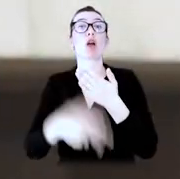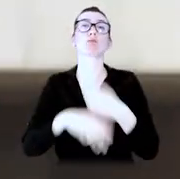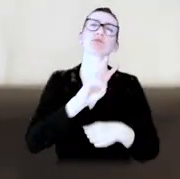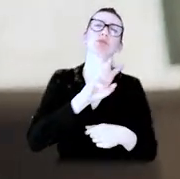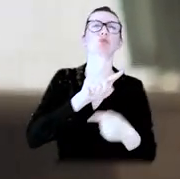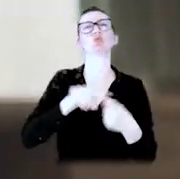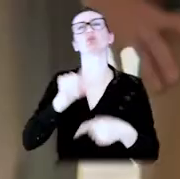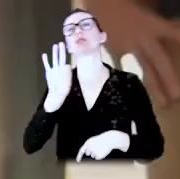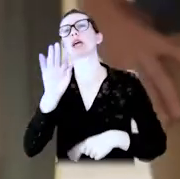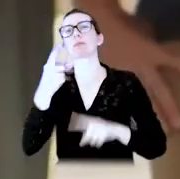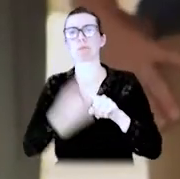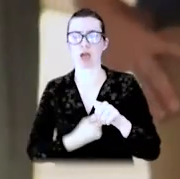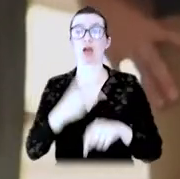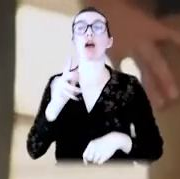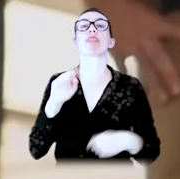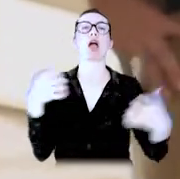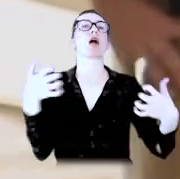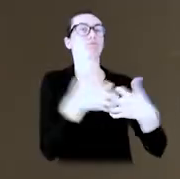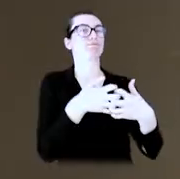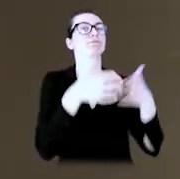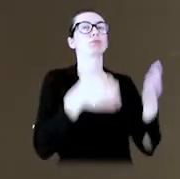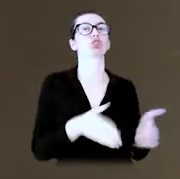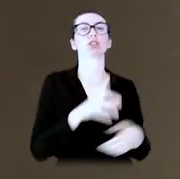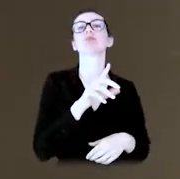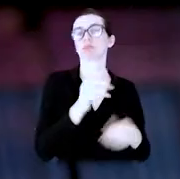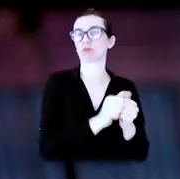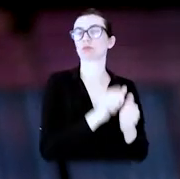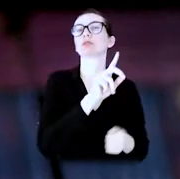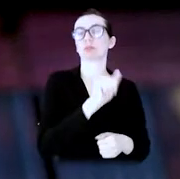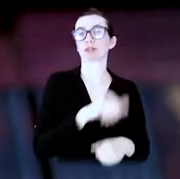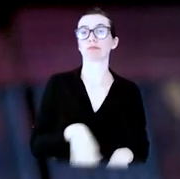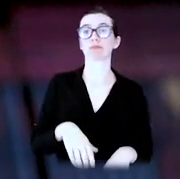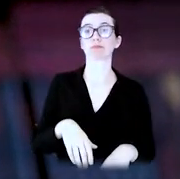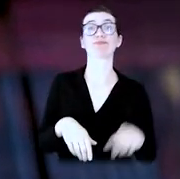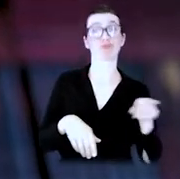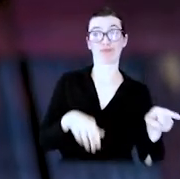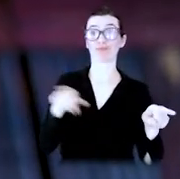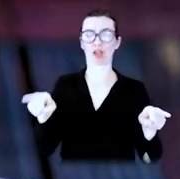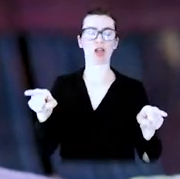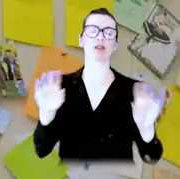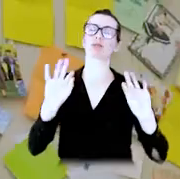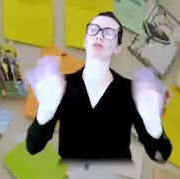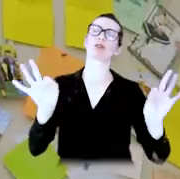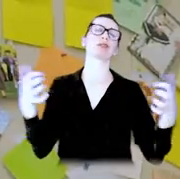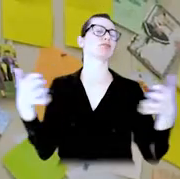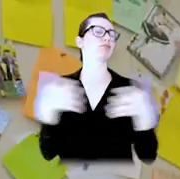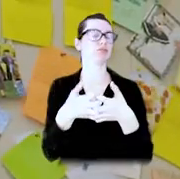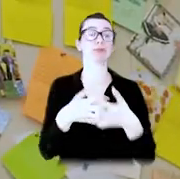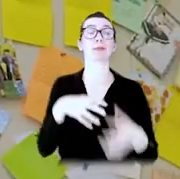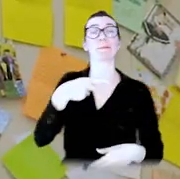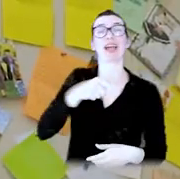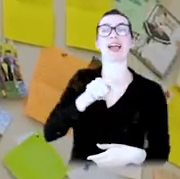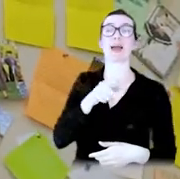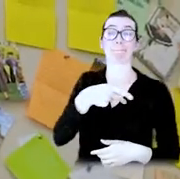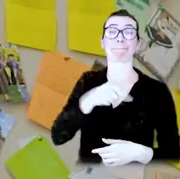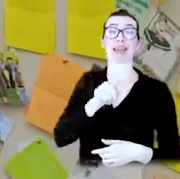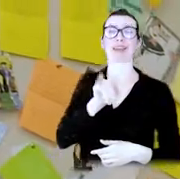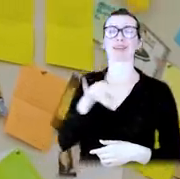person with a disability. Patty and Sierra have found their perfect match, and I believe Patty has found her best